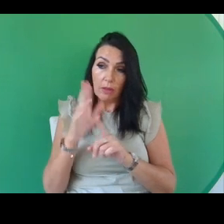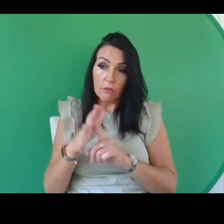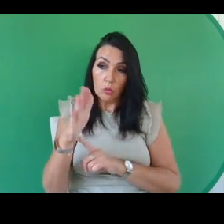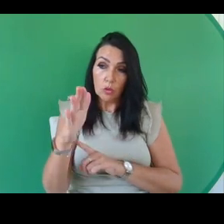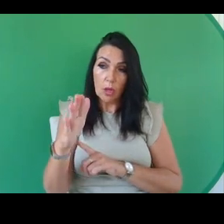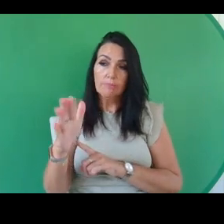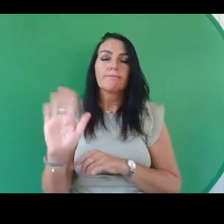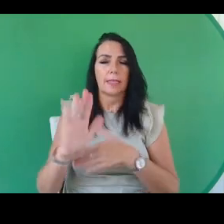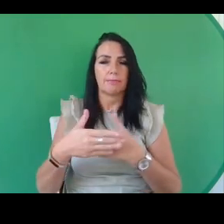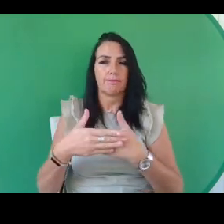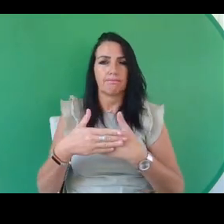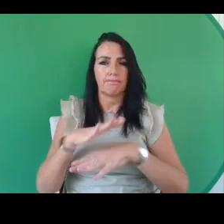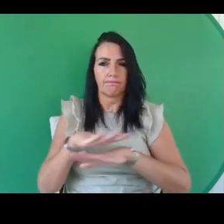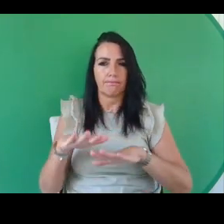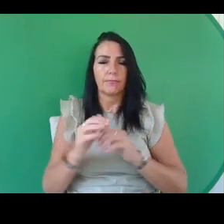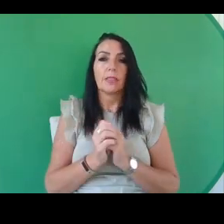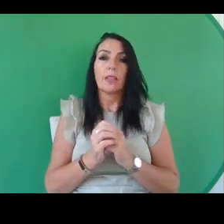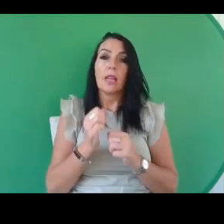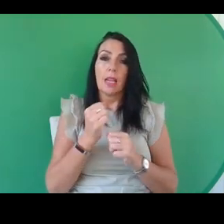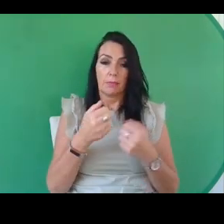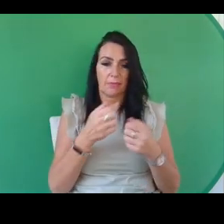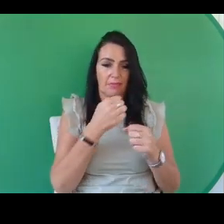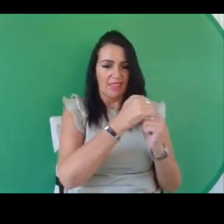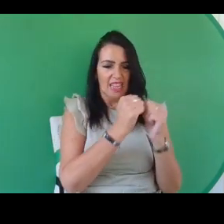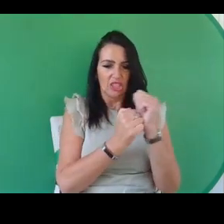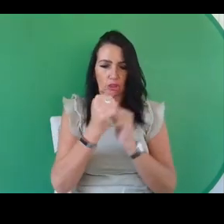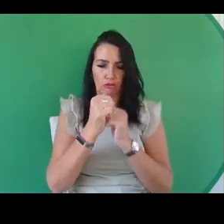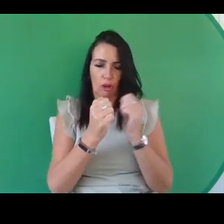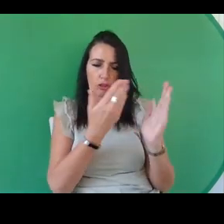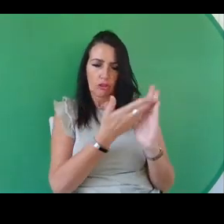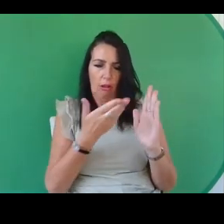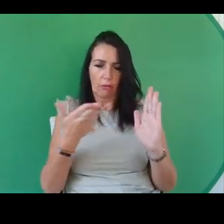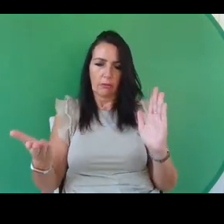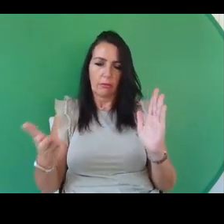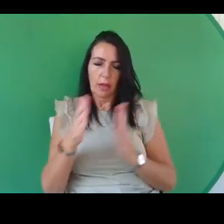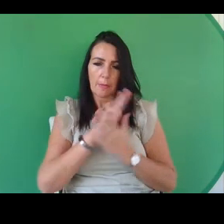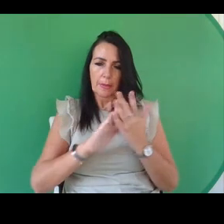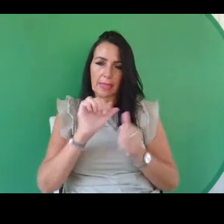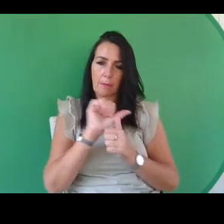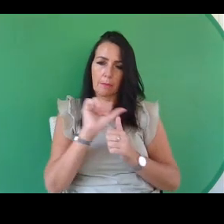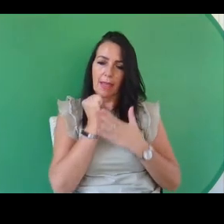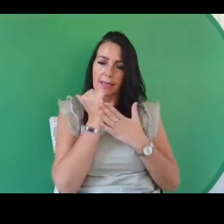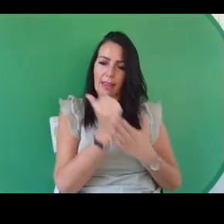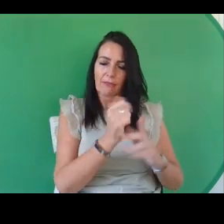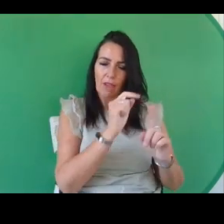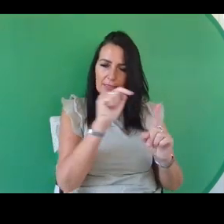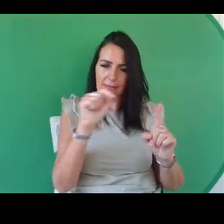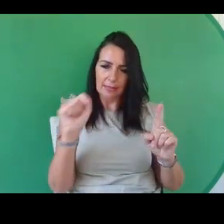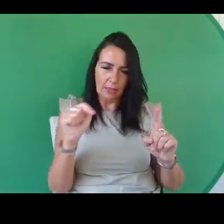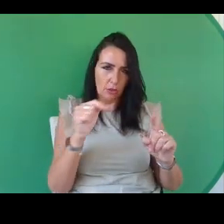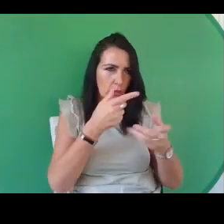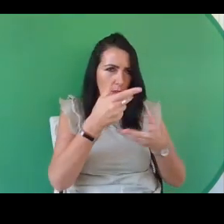to this general structure will allow you to give the best advice for each householder in a logical way that they can process